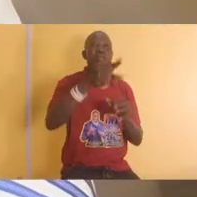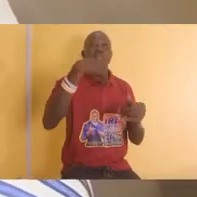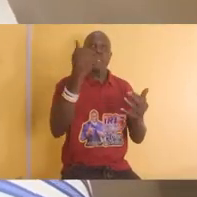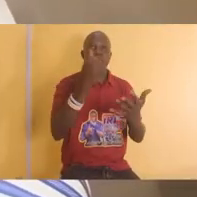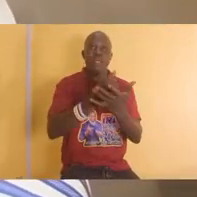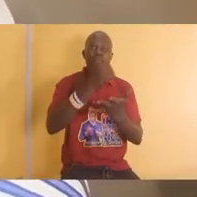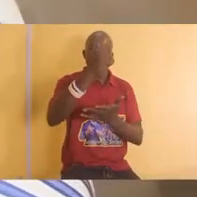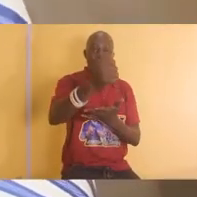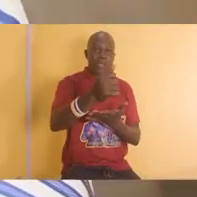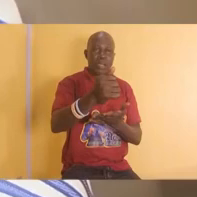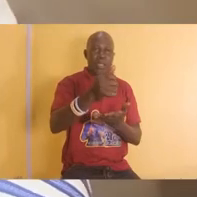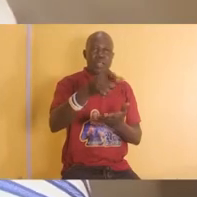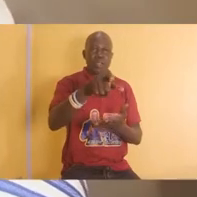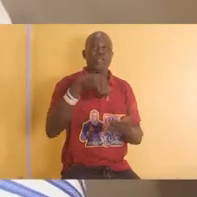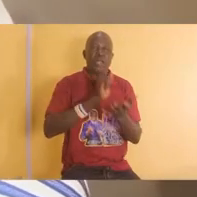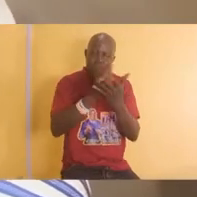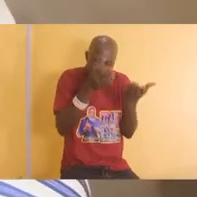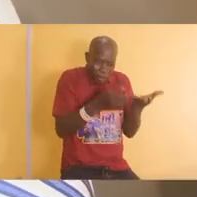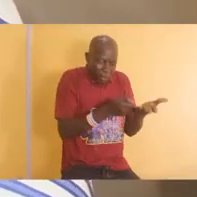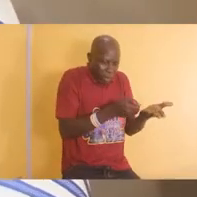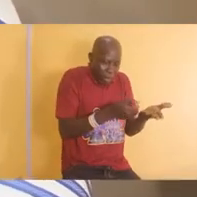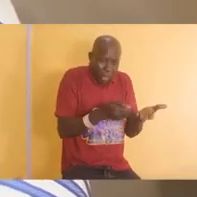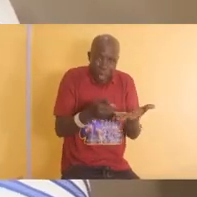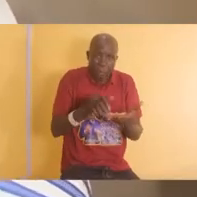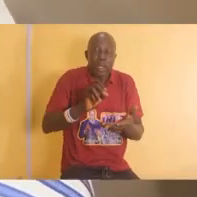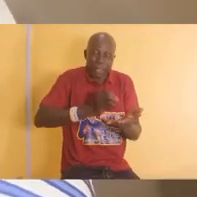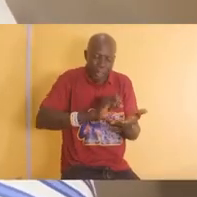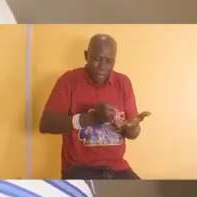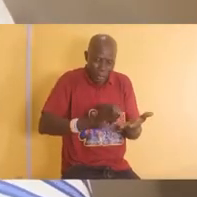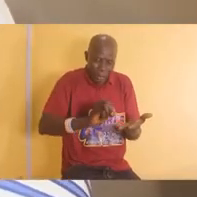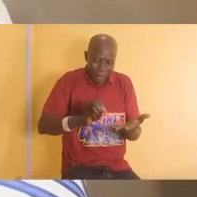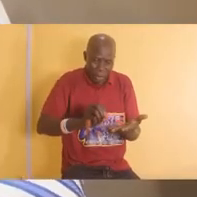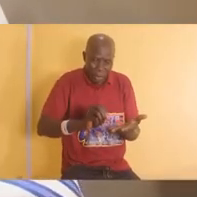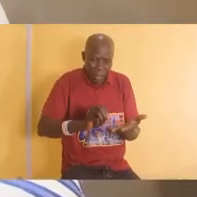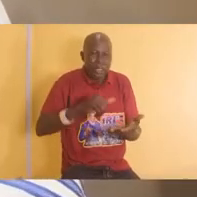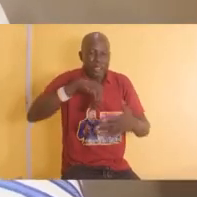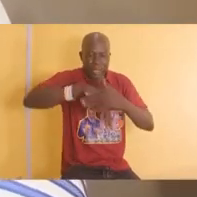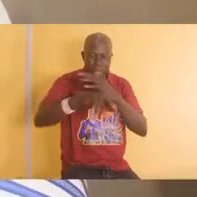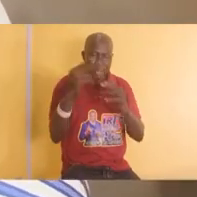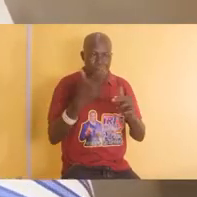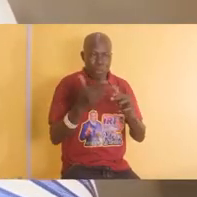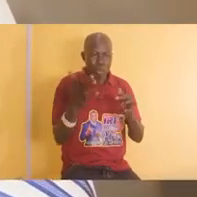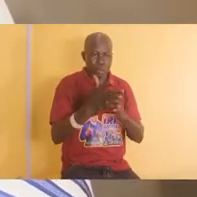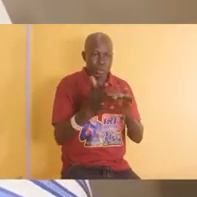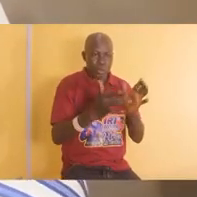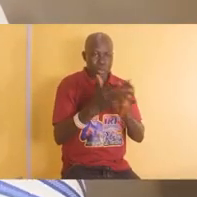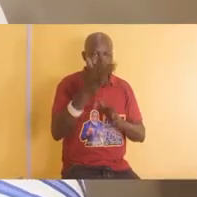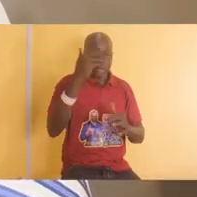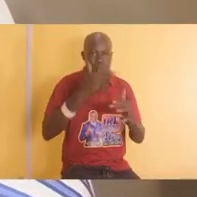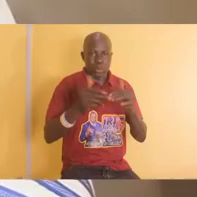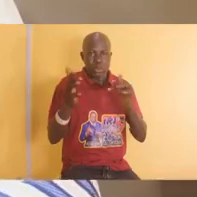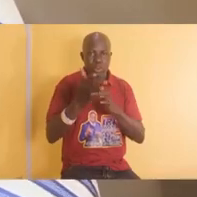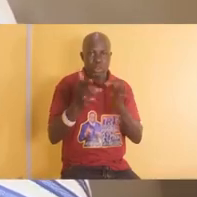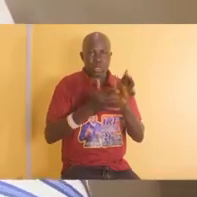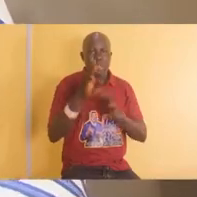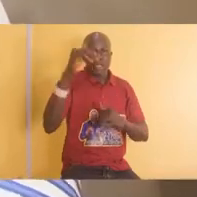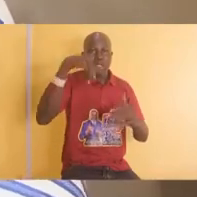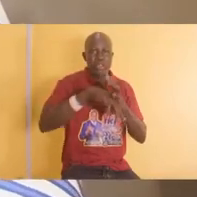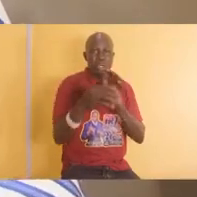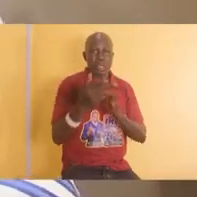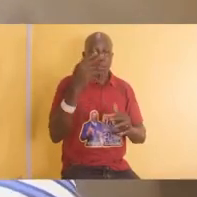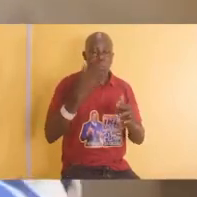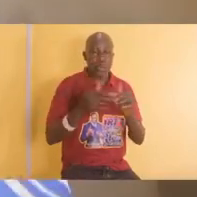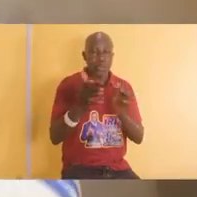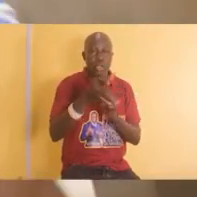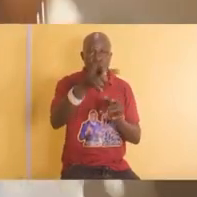ni you can say amen o le le type we you can type it o possible ni and write it bi gwa de gan senda lu ku ma te tu oruko